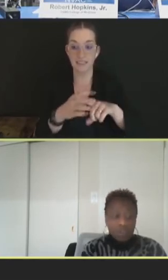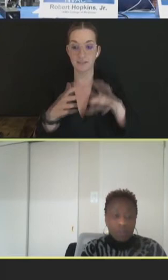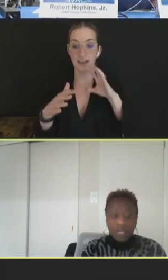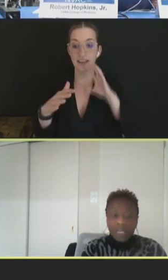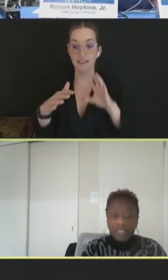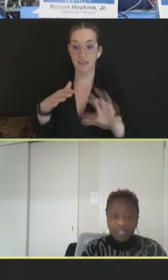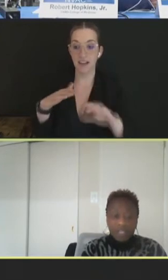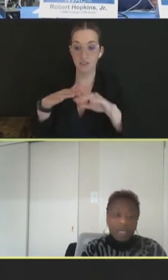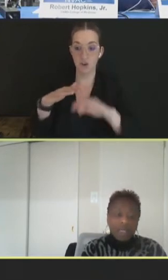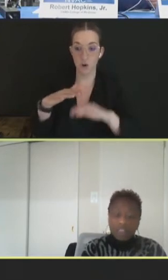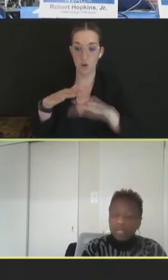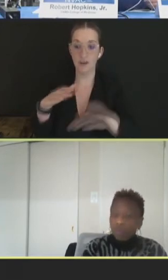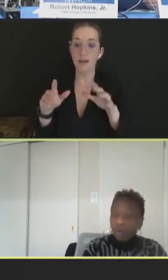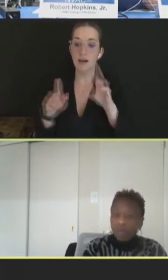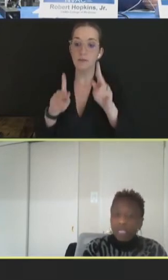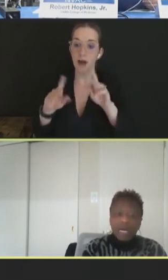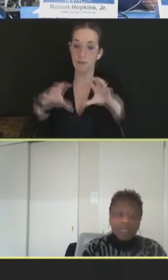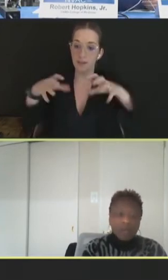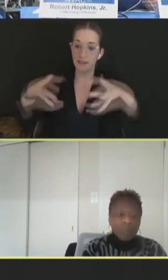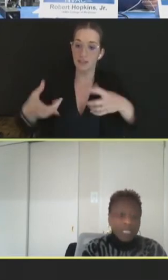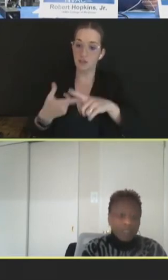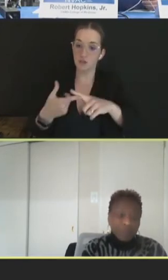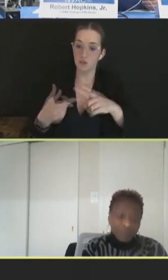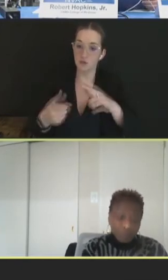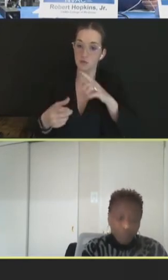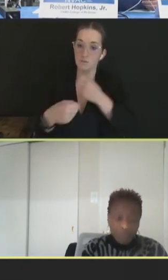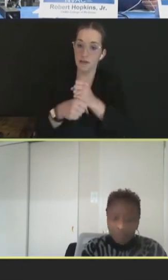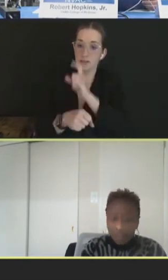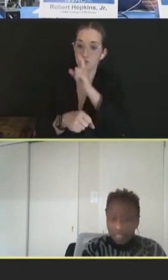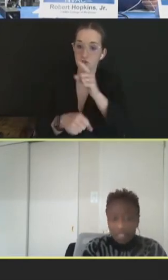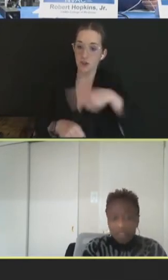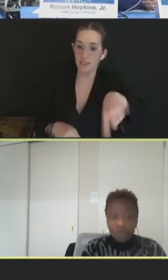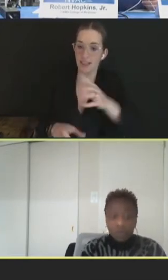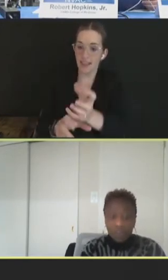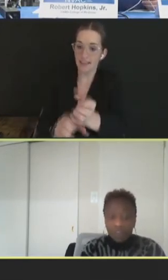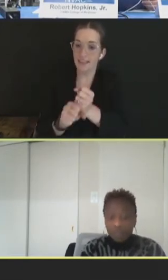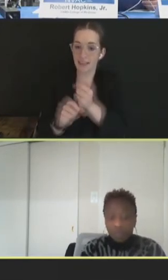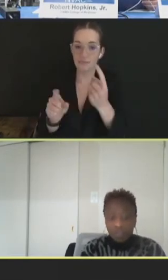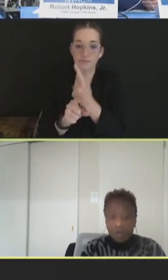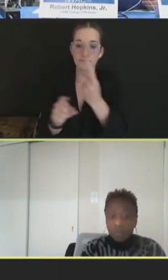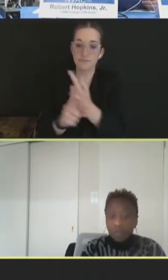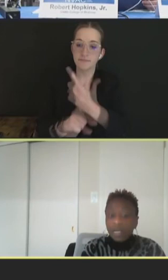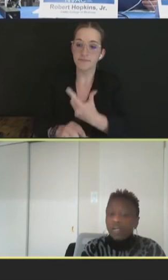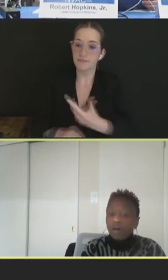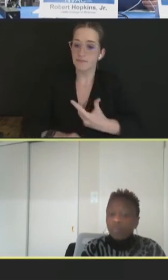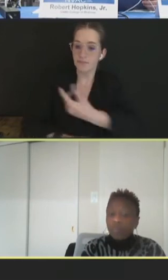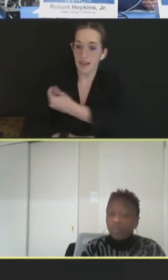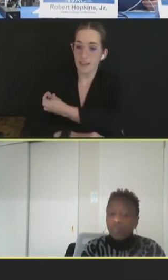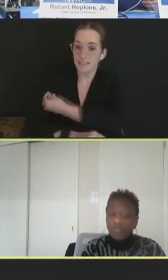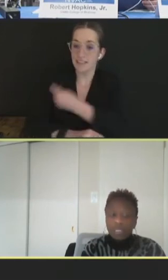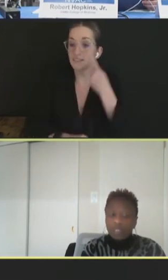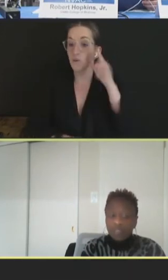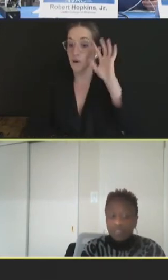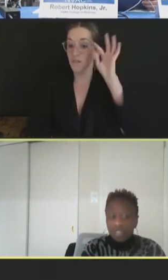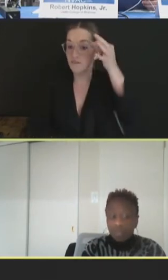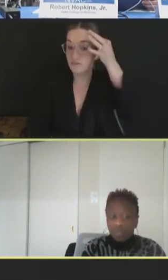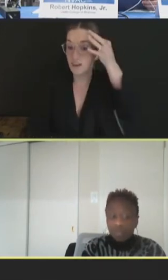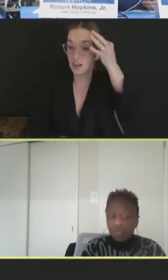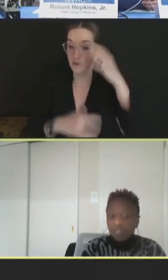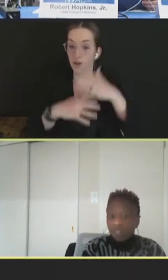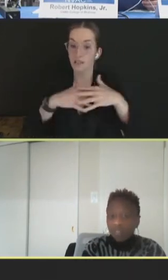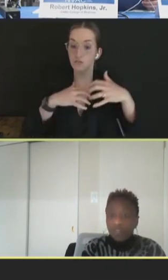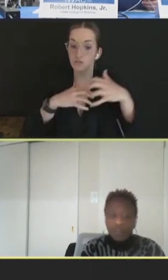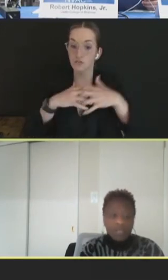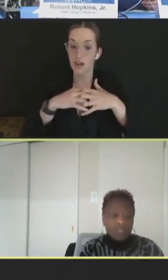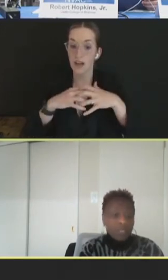to ensure the IHS has the appropriate allotment of vaccines for federal, tribal, and other facilities that choose